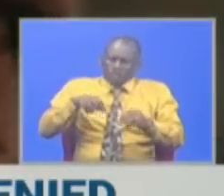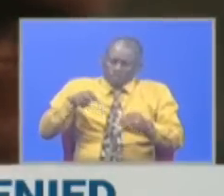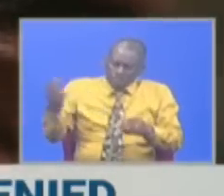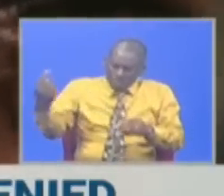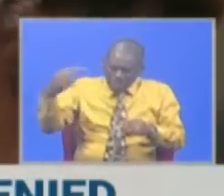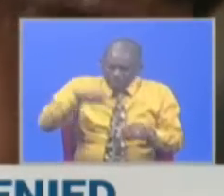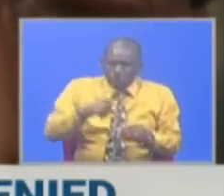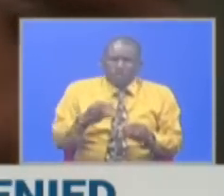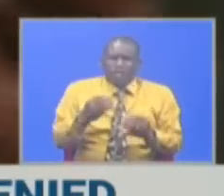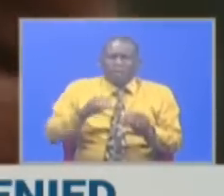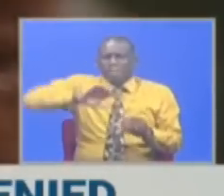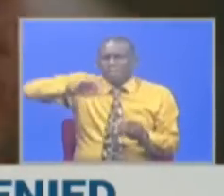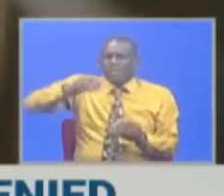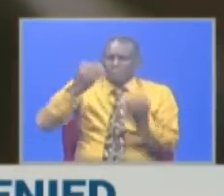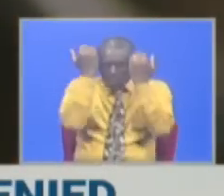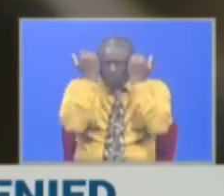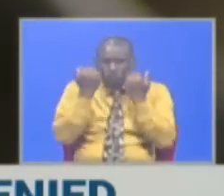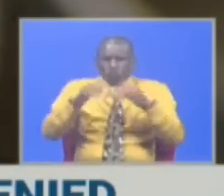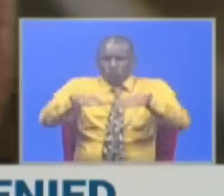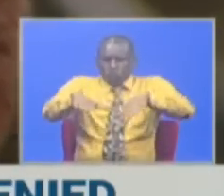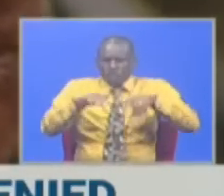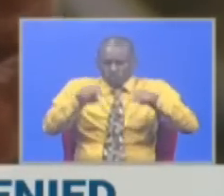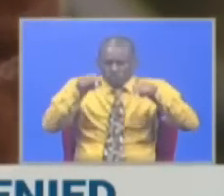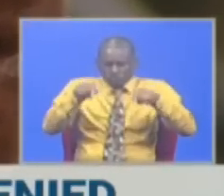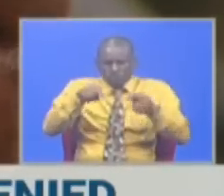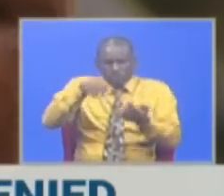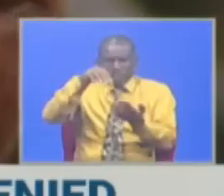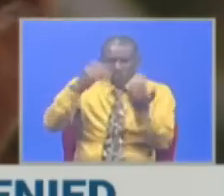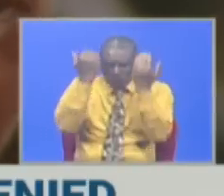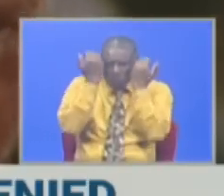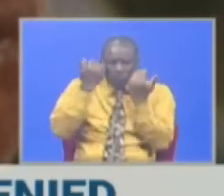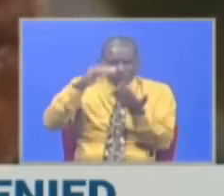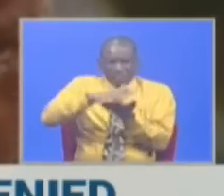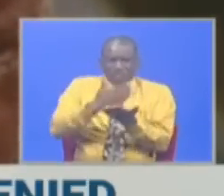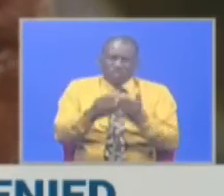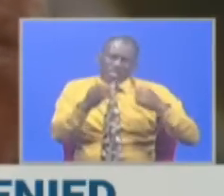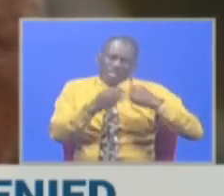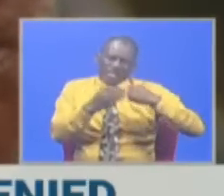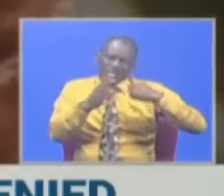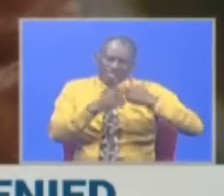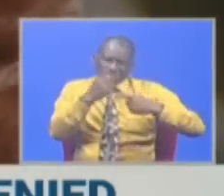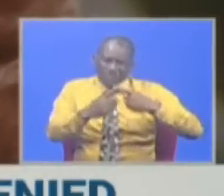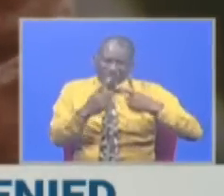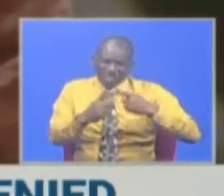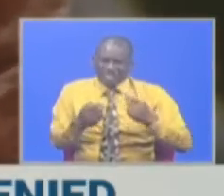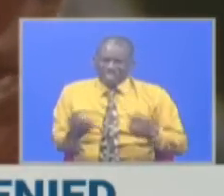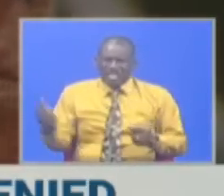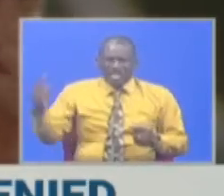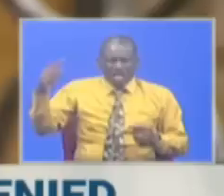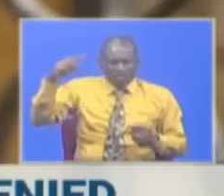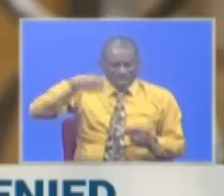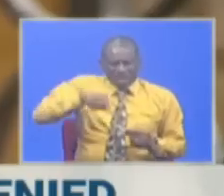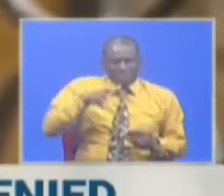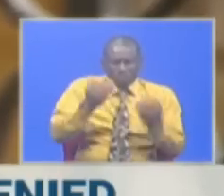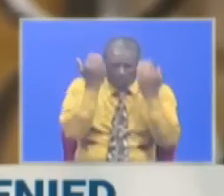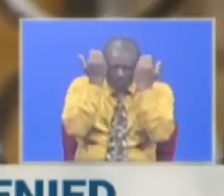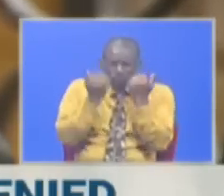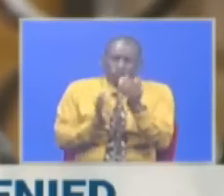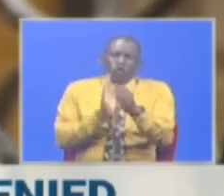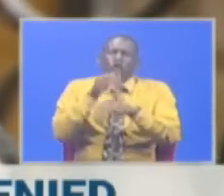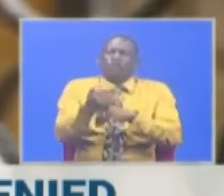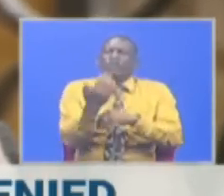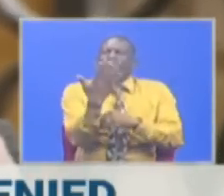awaiting his turn in the day's court schedule. The 87-year-old has made this trip for over 55 years,